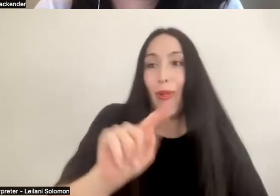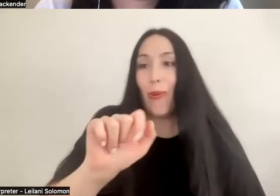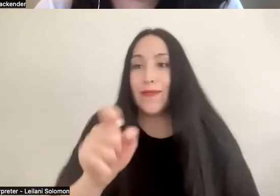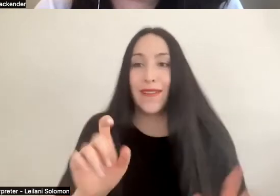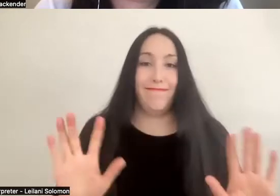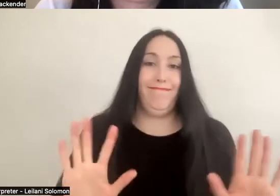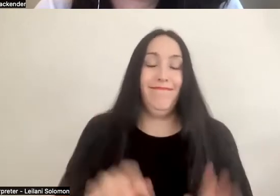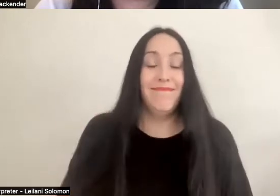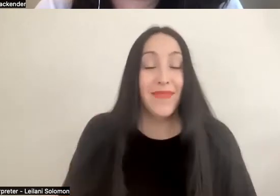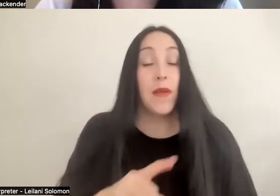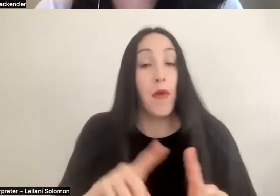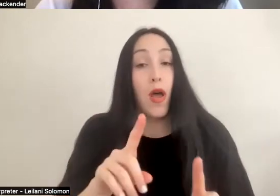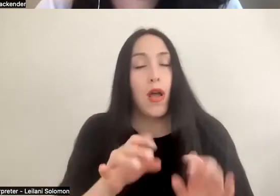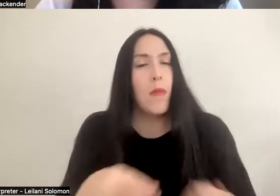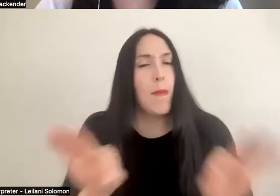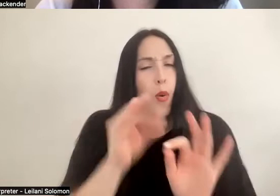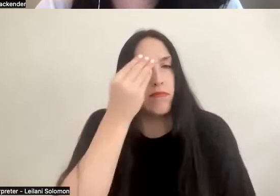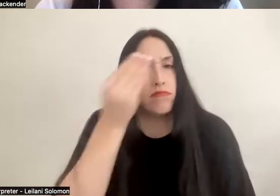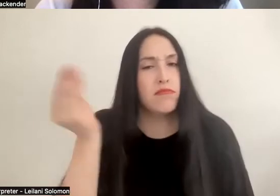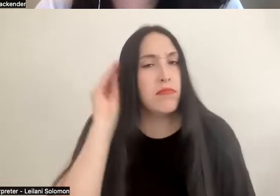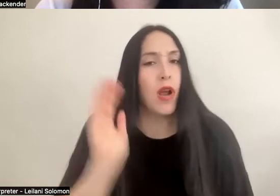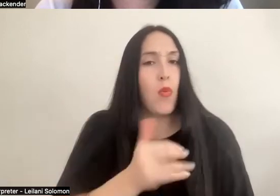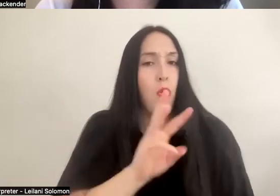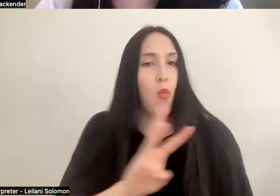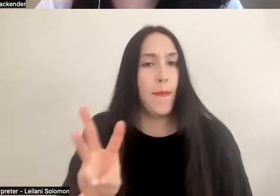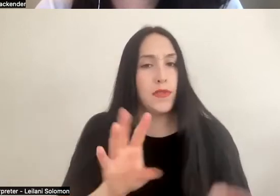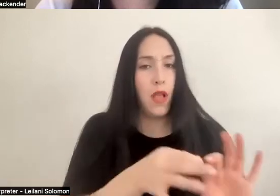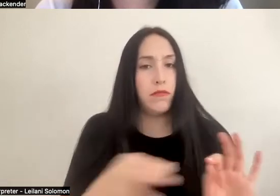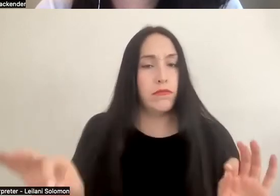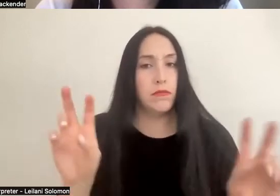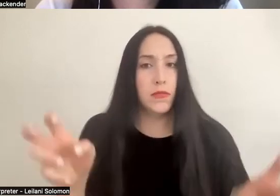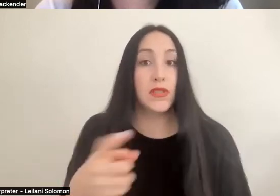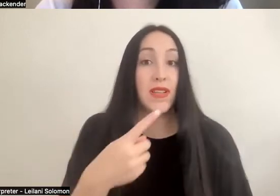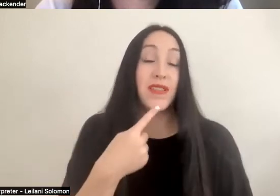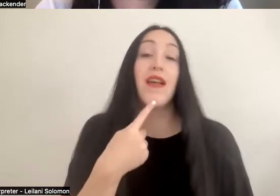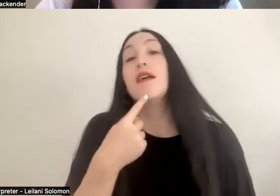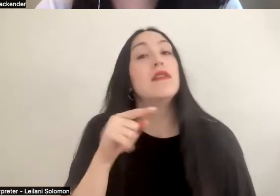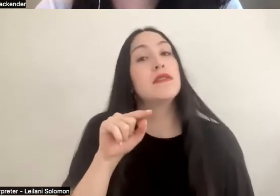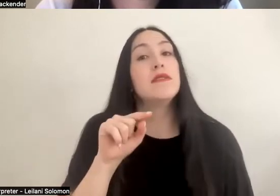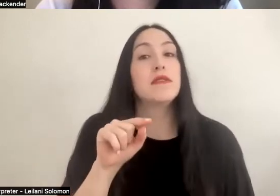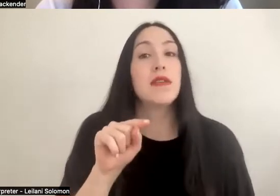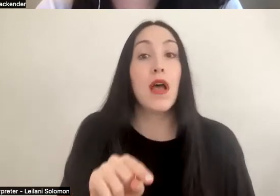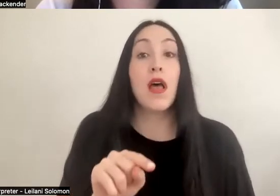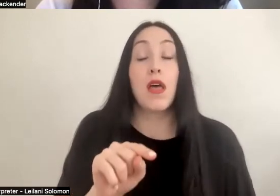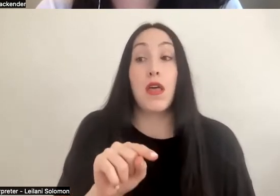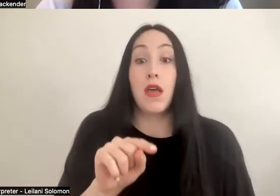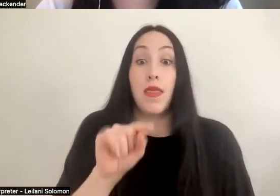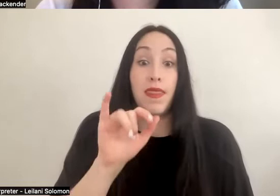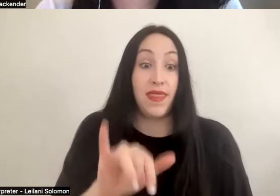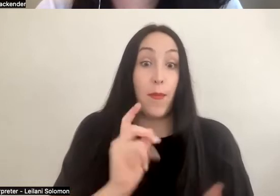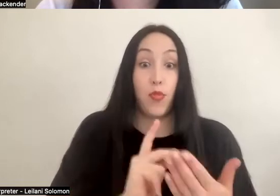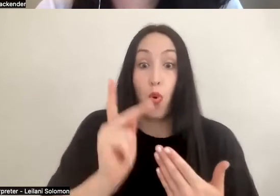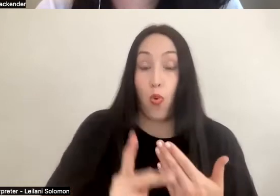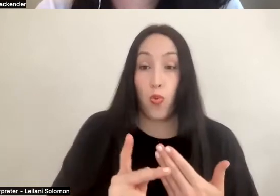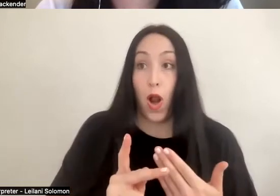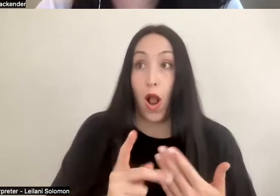this is important to consider, is performance of the program discussed is not guaranteed and is subject to market conditions, among other